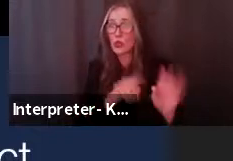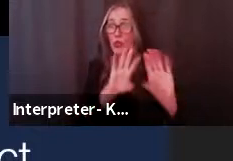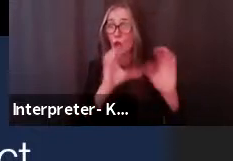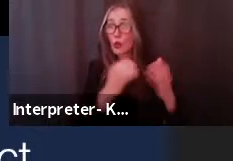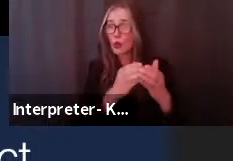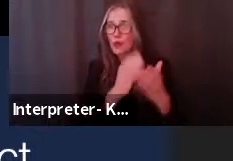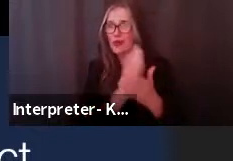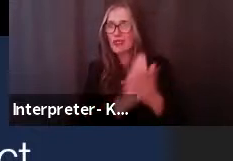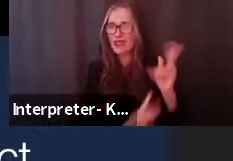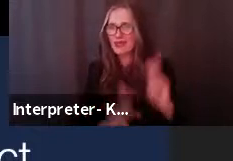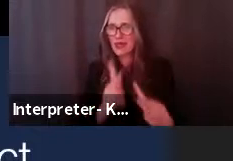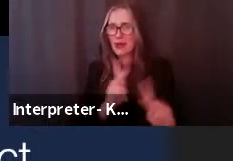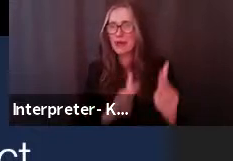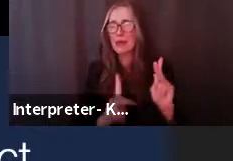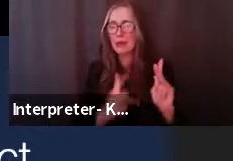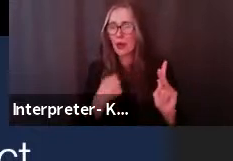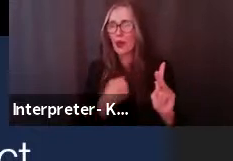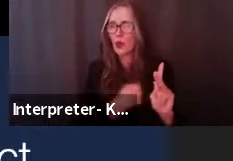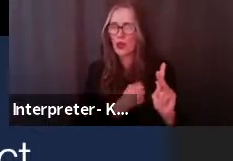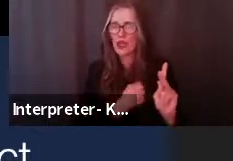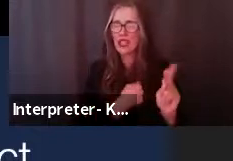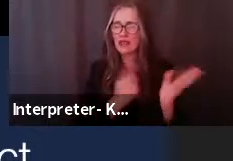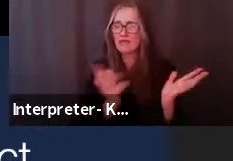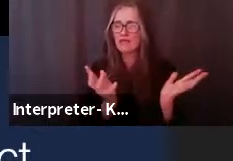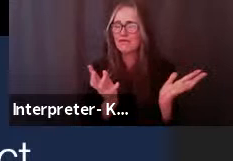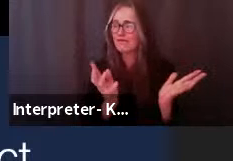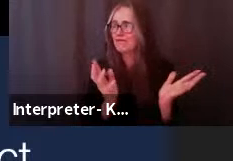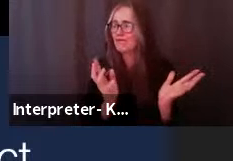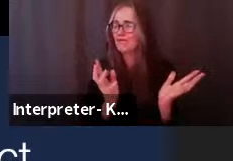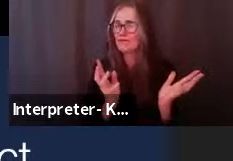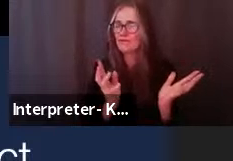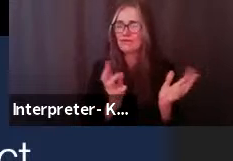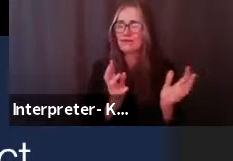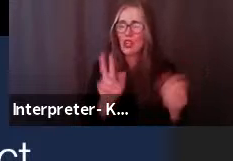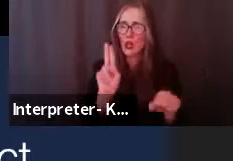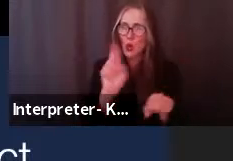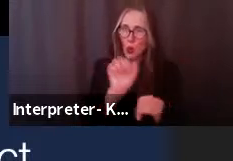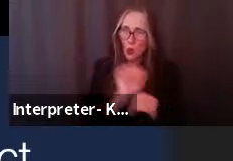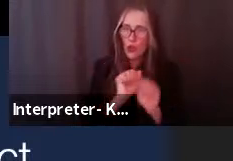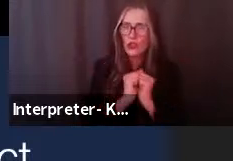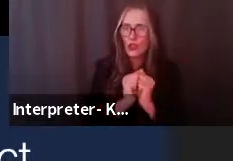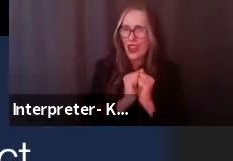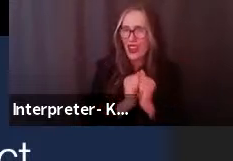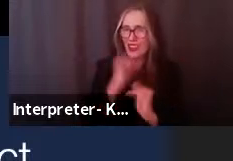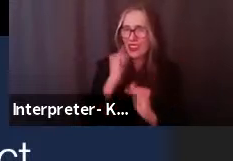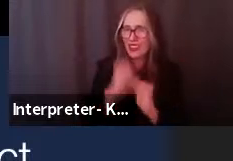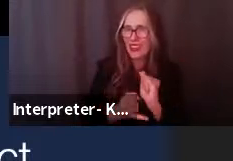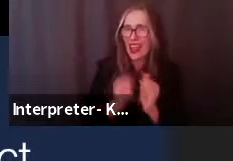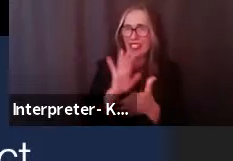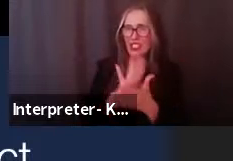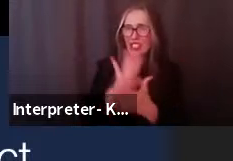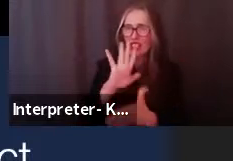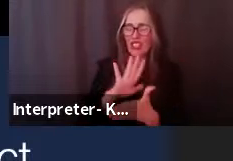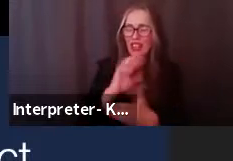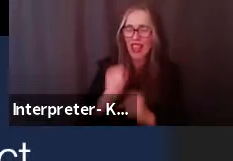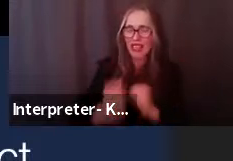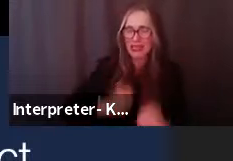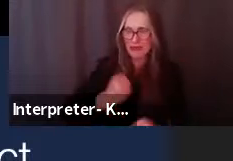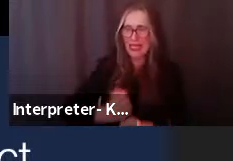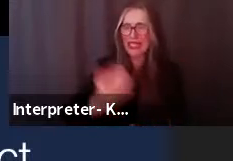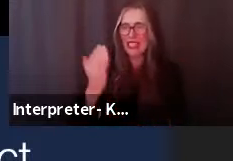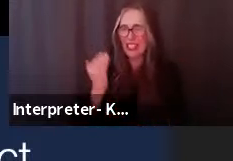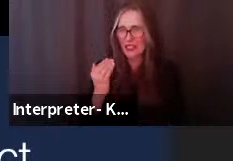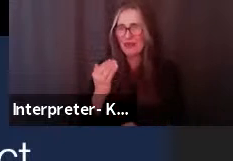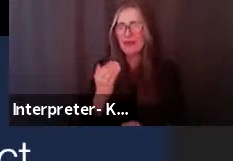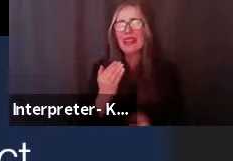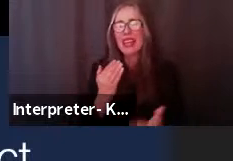of the people that we got together this uh last academic year and some of the campus forums have been organized including natalie here uh today and